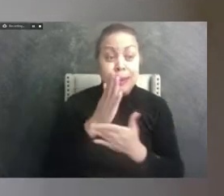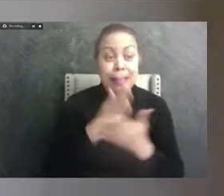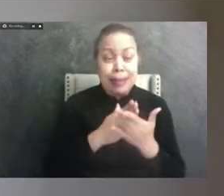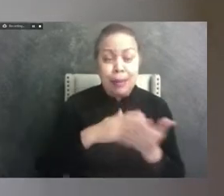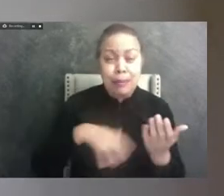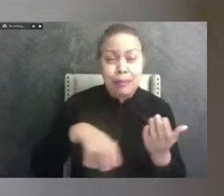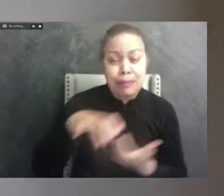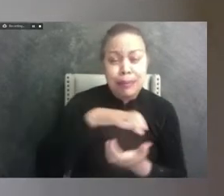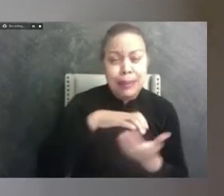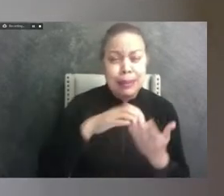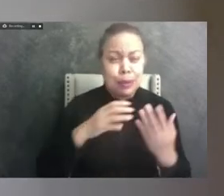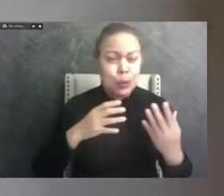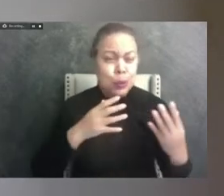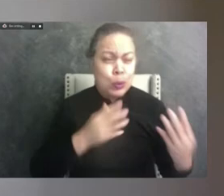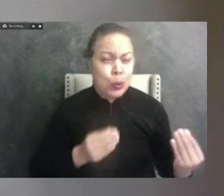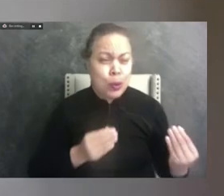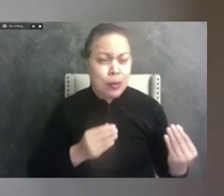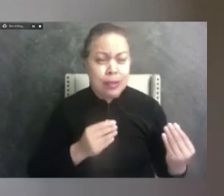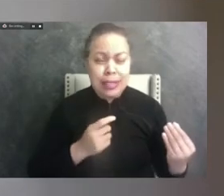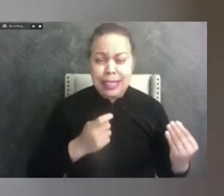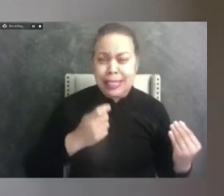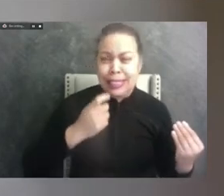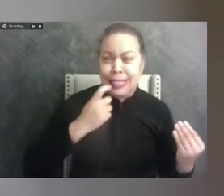salt and glass.